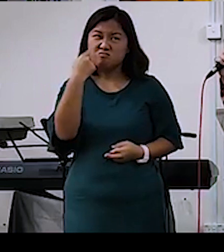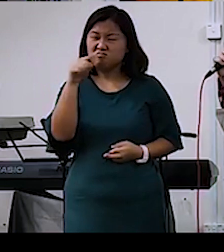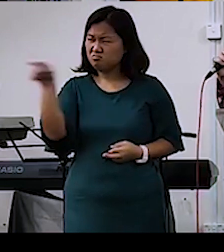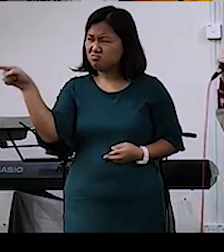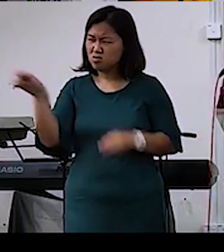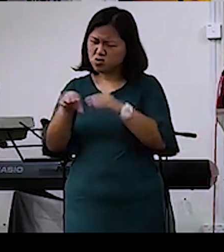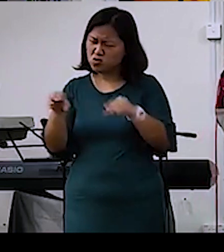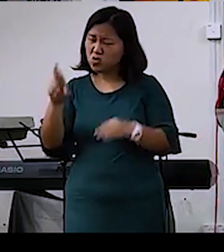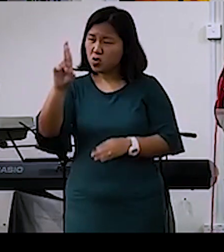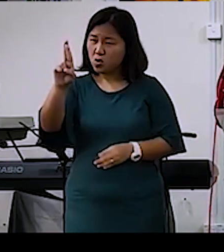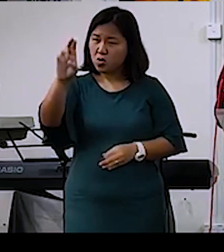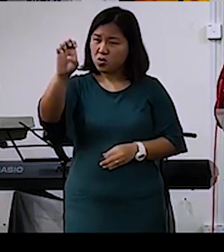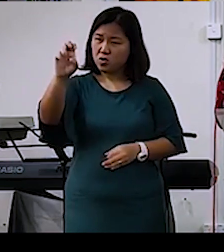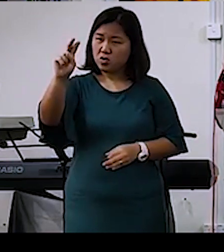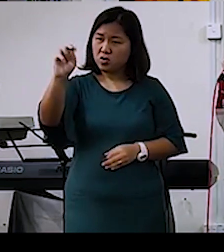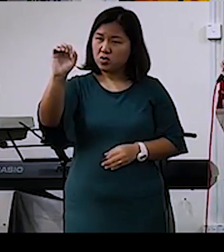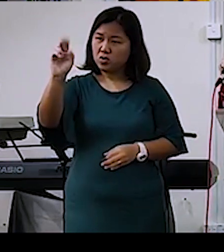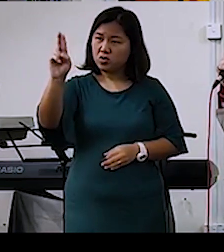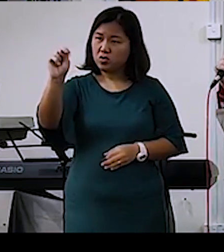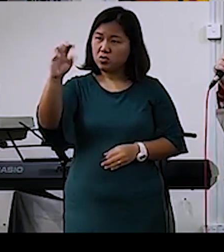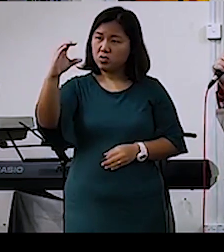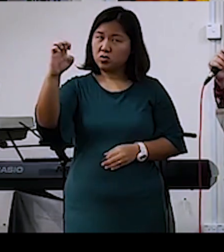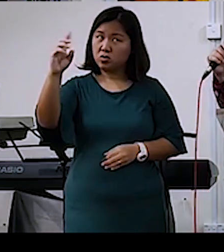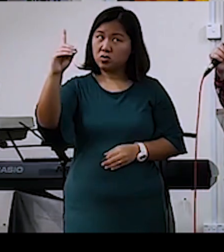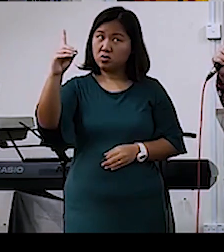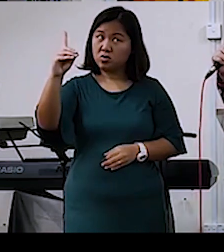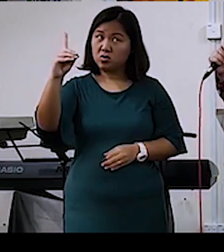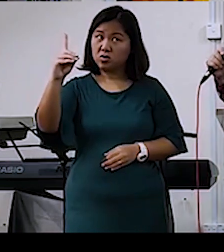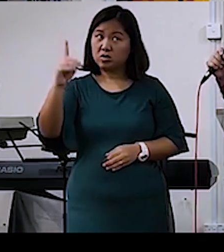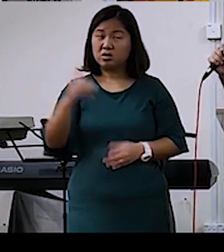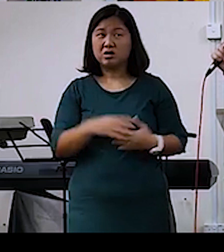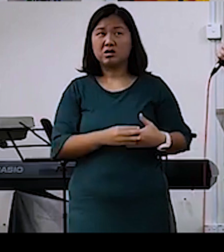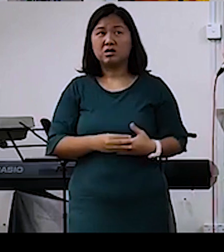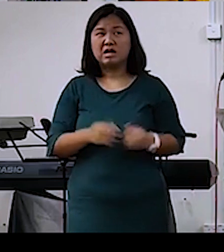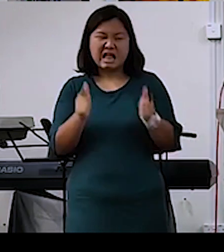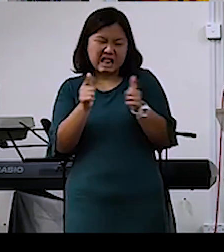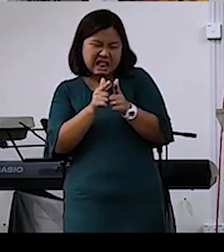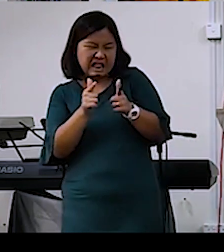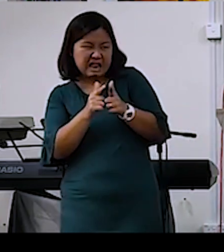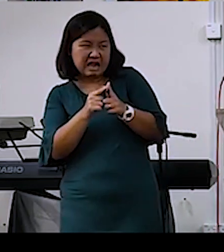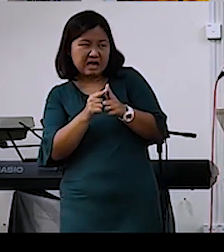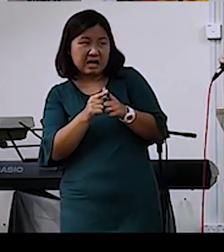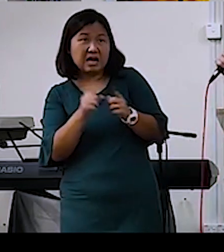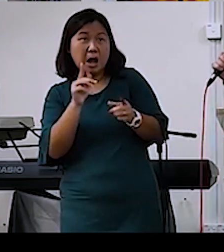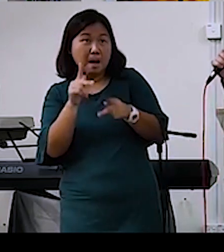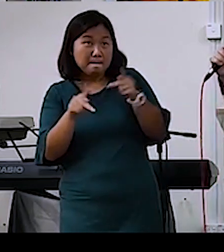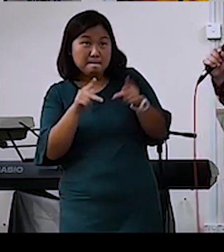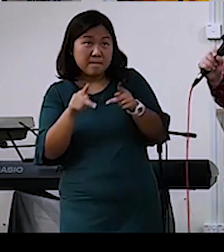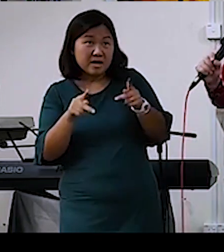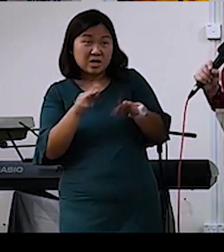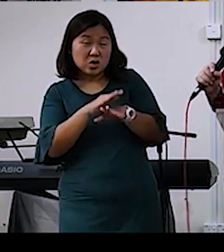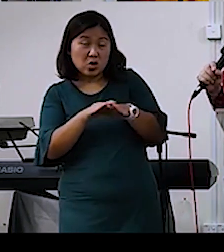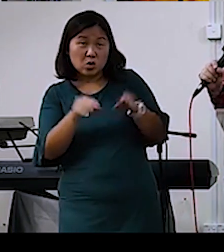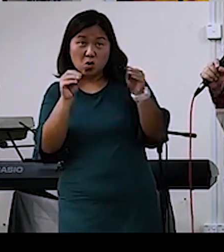each other. You got to do renouncing too. And renouncing is not just simply little. You know, a lot of people don't move forward because they have